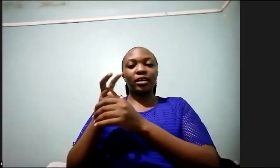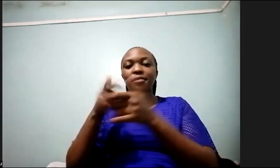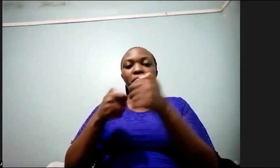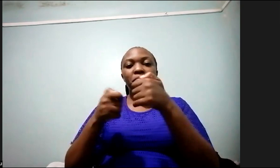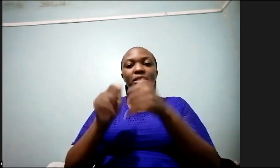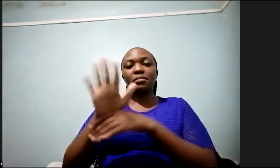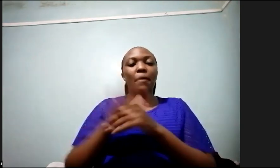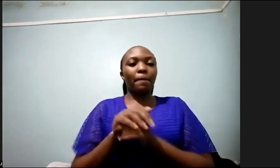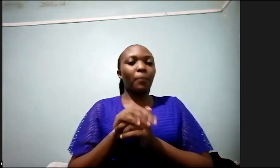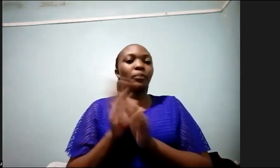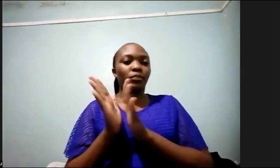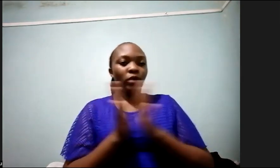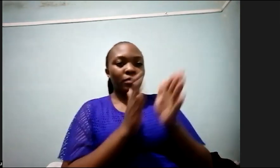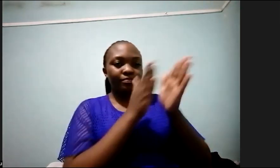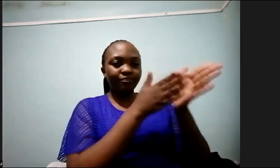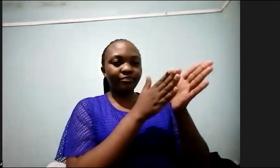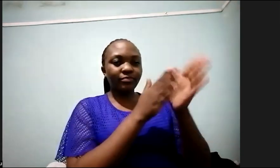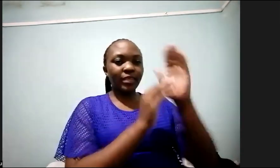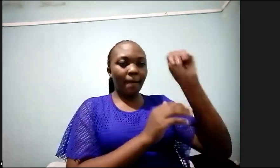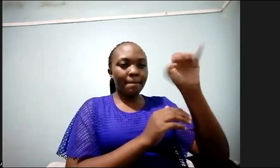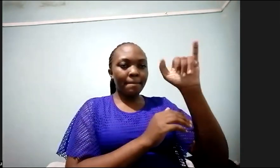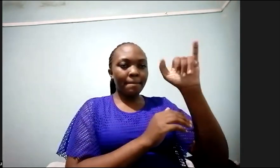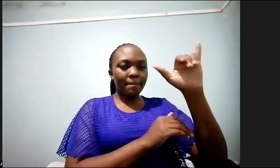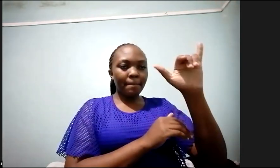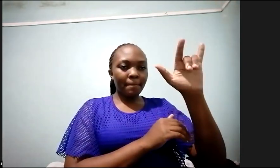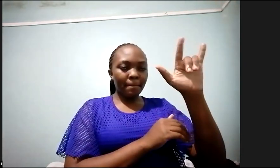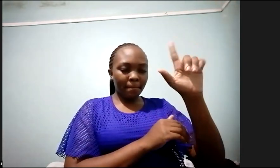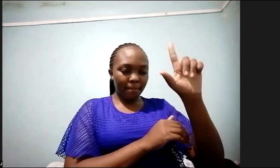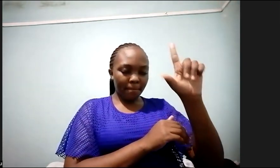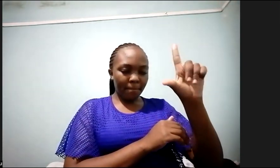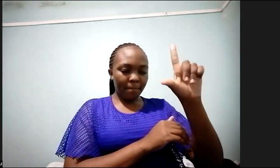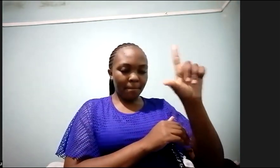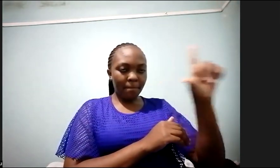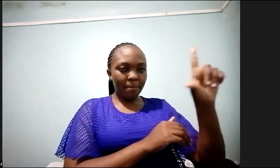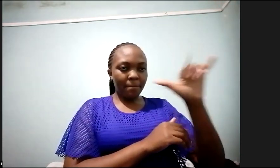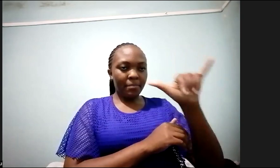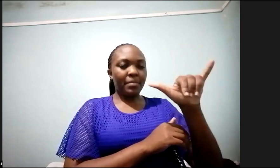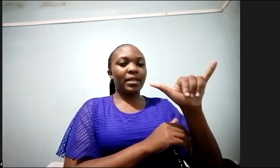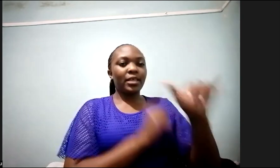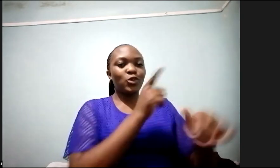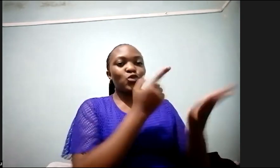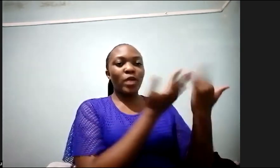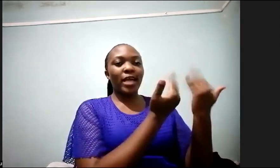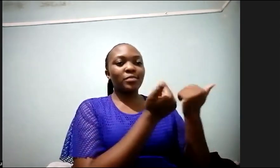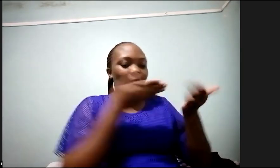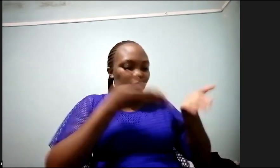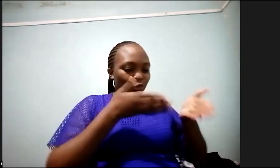Mili Gadhiani, what do you expect to learn from or to hear from today's class?